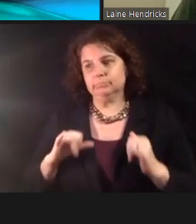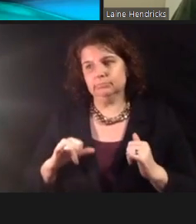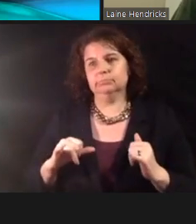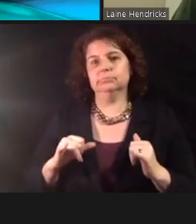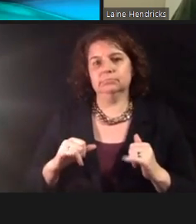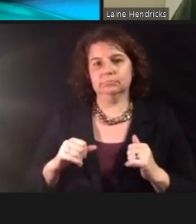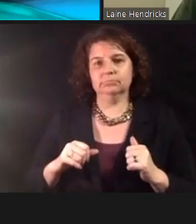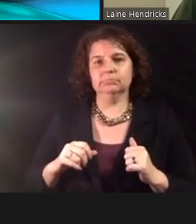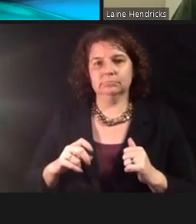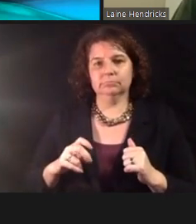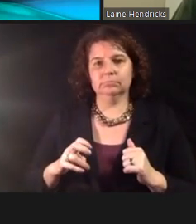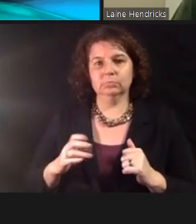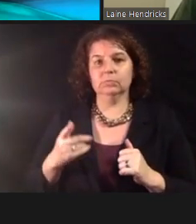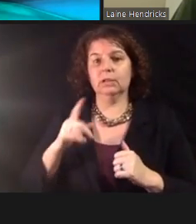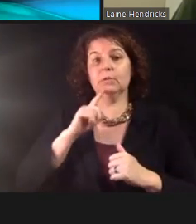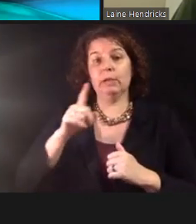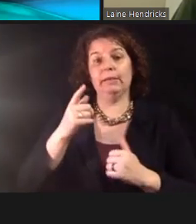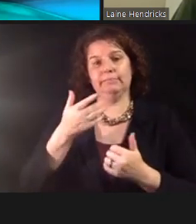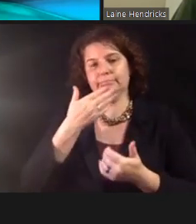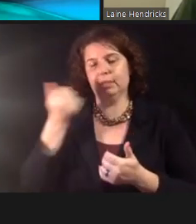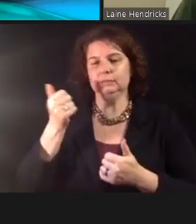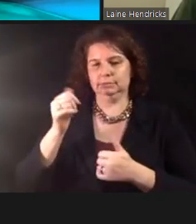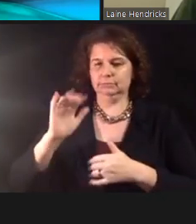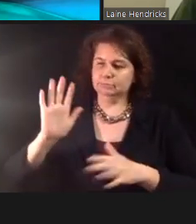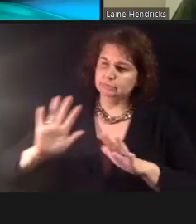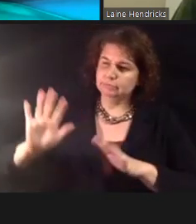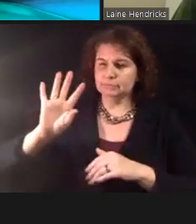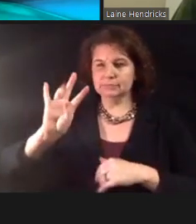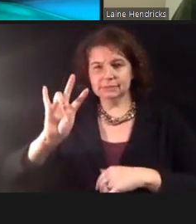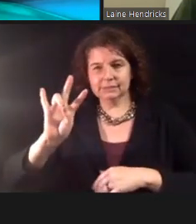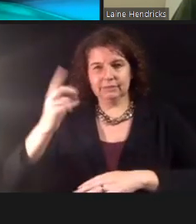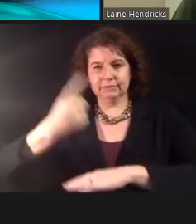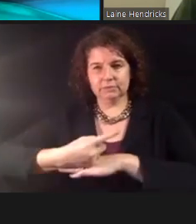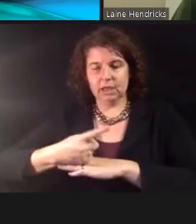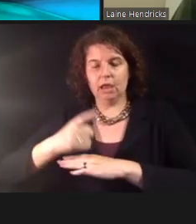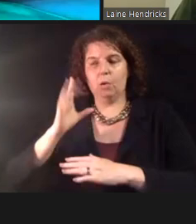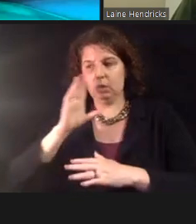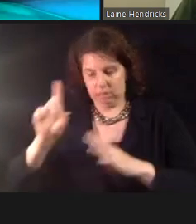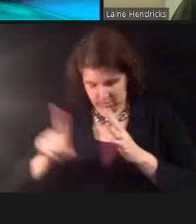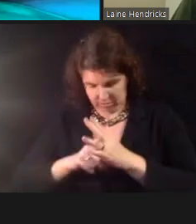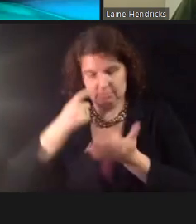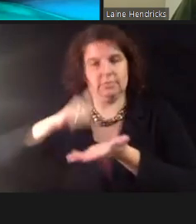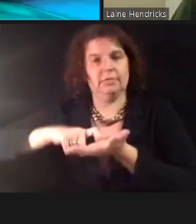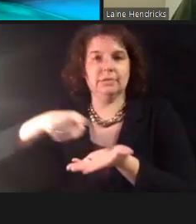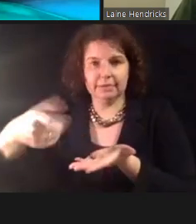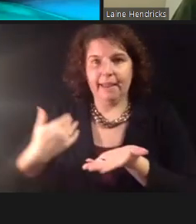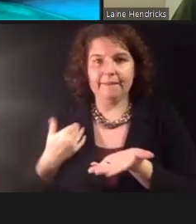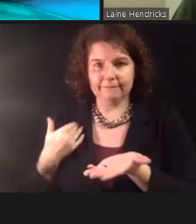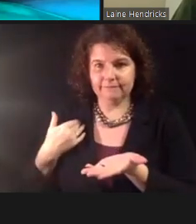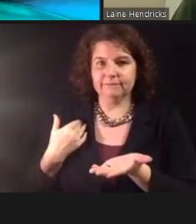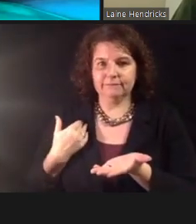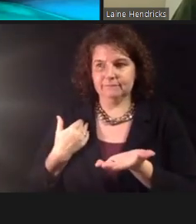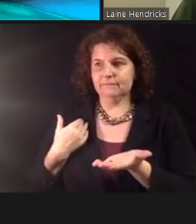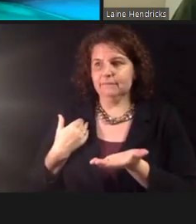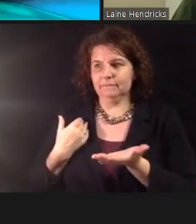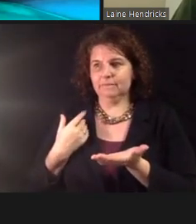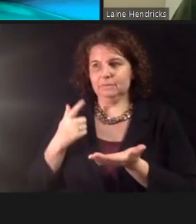long for the virus particles to amplify enough in your nasal passages, if you were infected, for it to be detectable on a